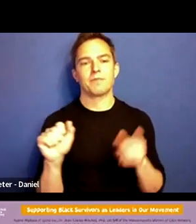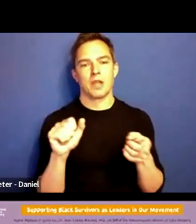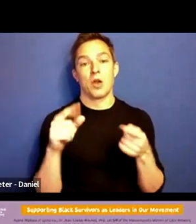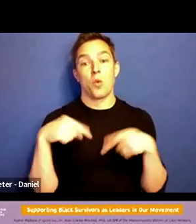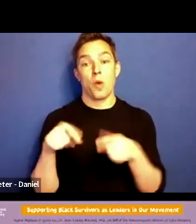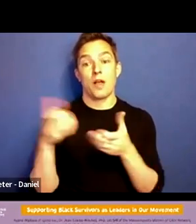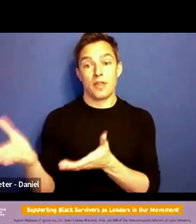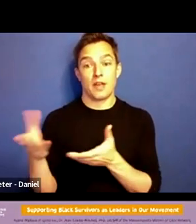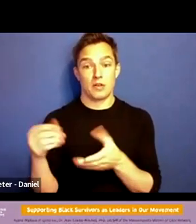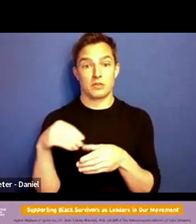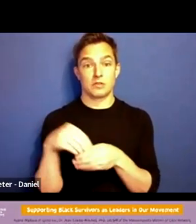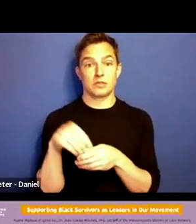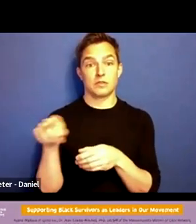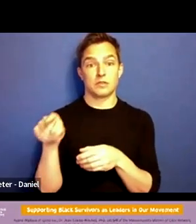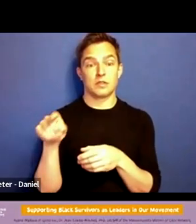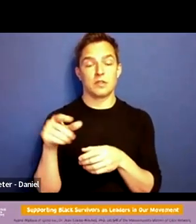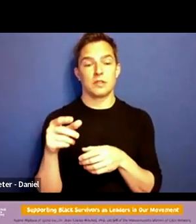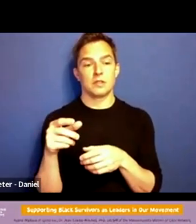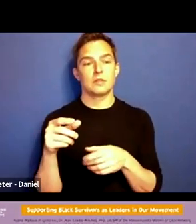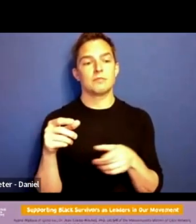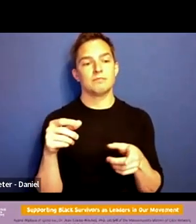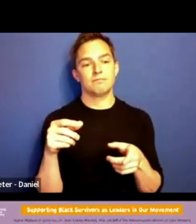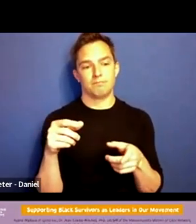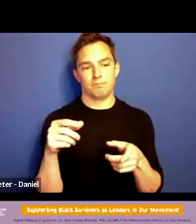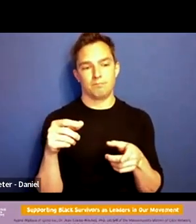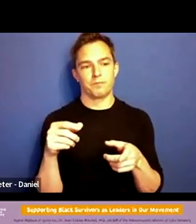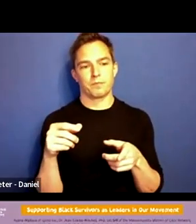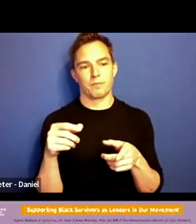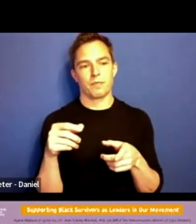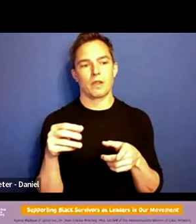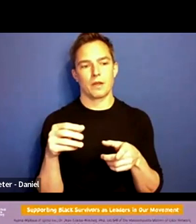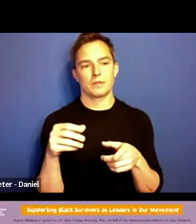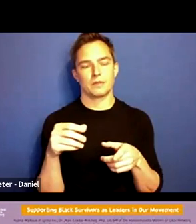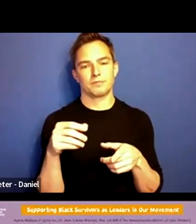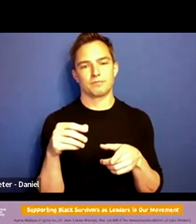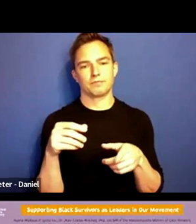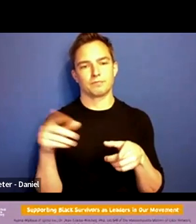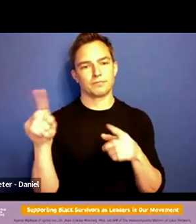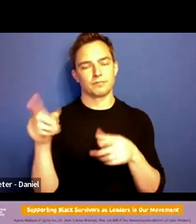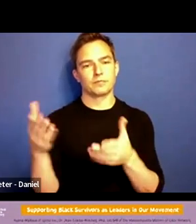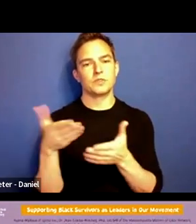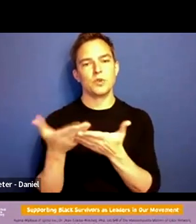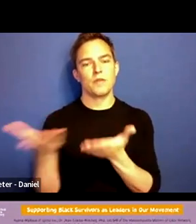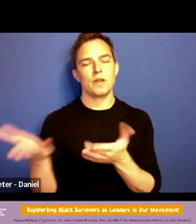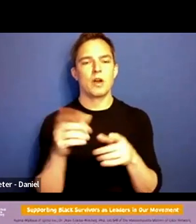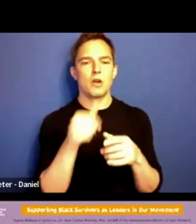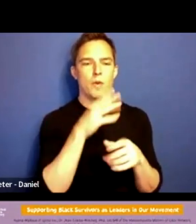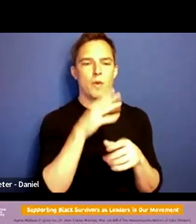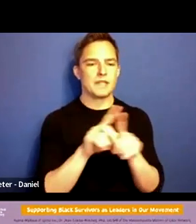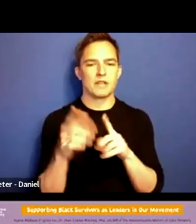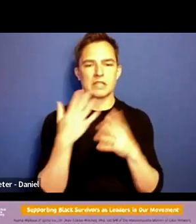shelter, I had 2 degrees in business before I went to the shelter. And I got there and I saw all these women of different colors